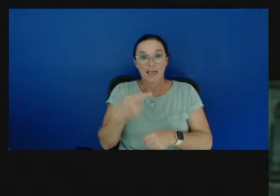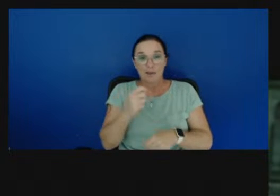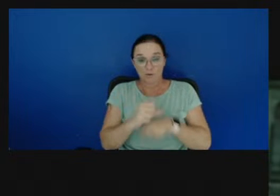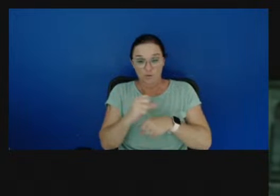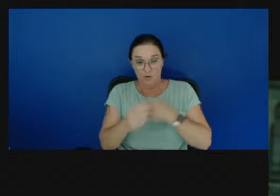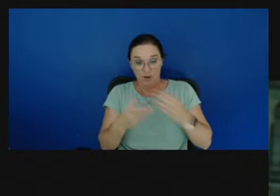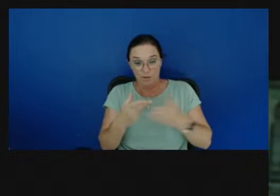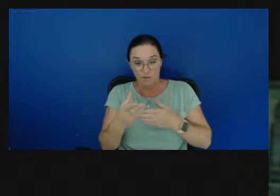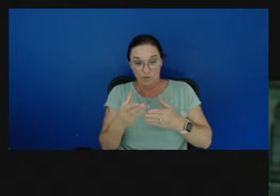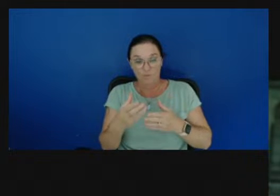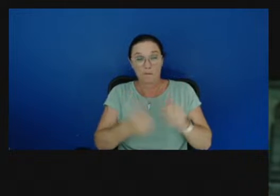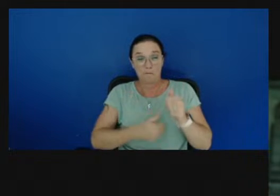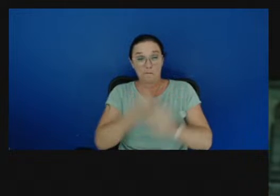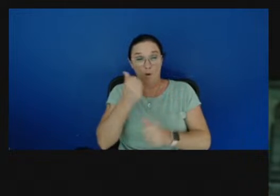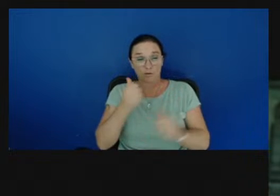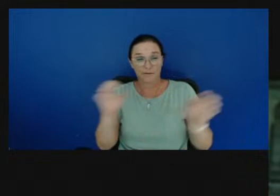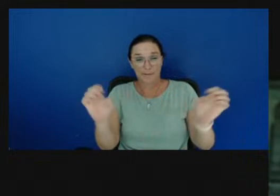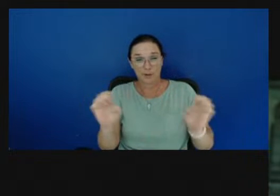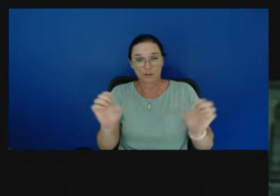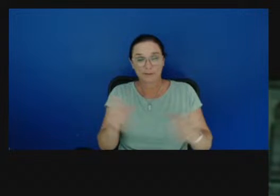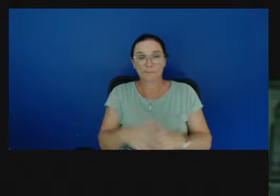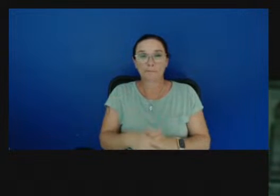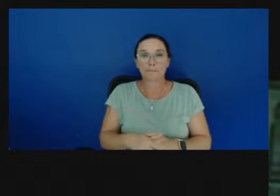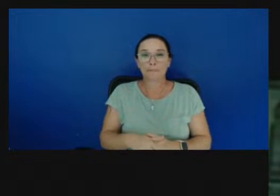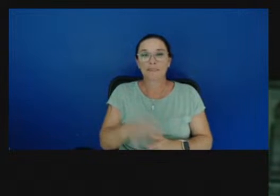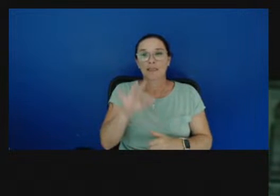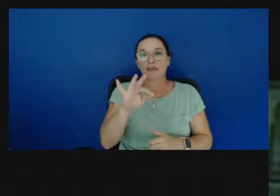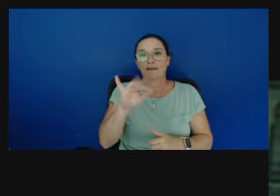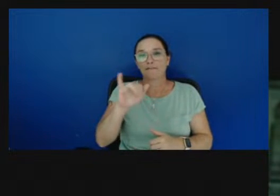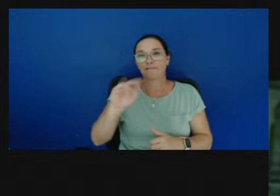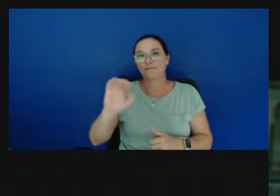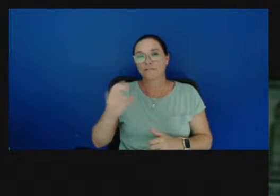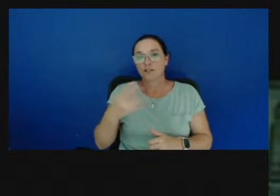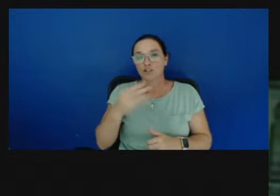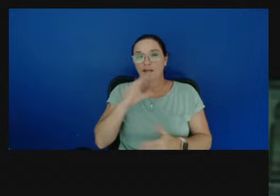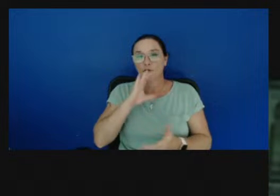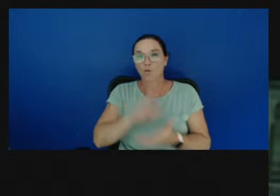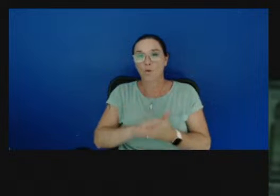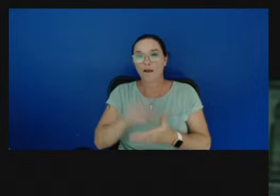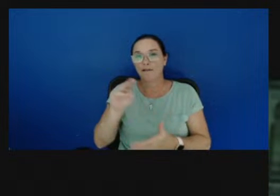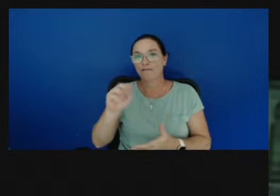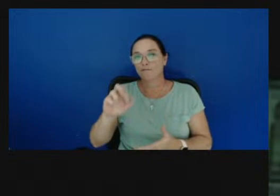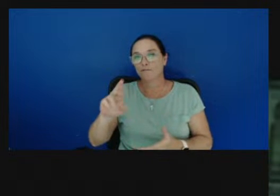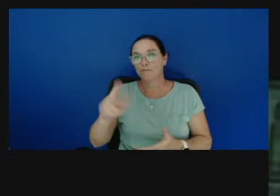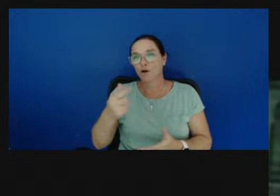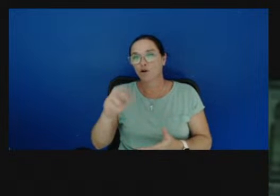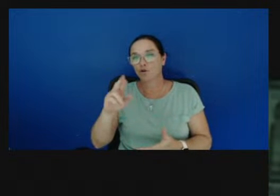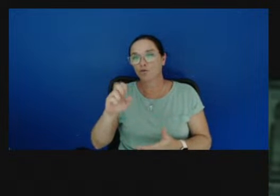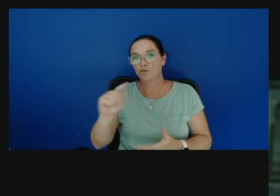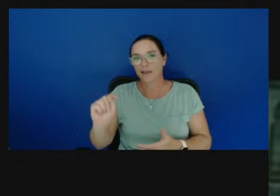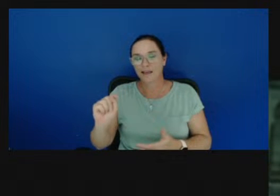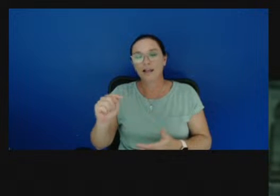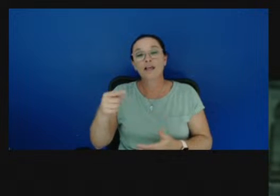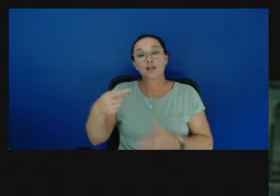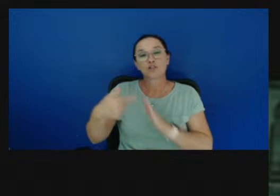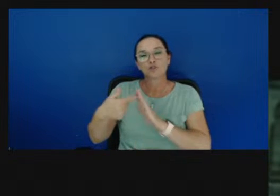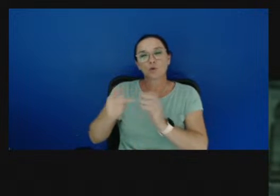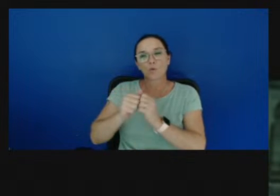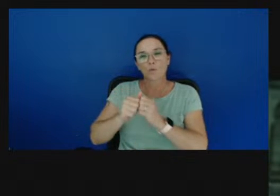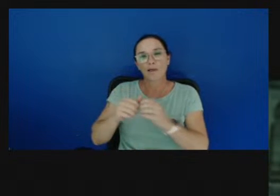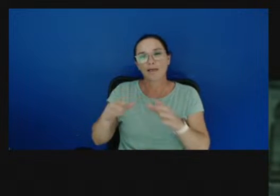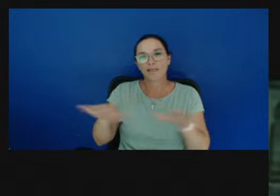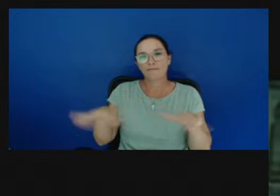the crisis. And Finch and his wife, Margaret, who's shown here with children that she tutored, volcano